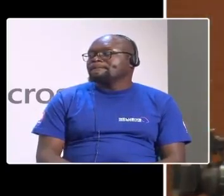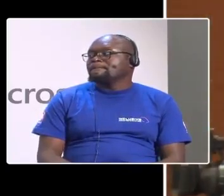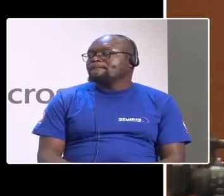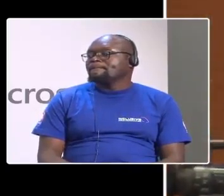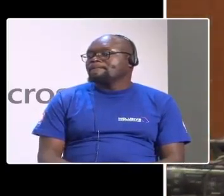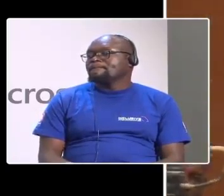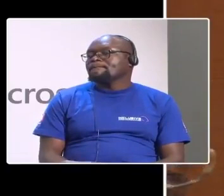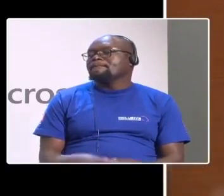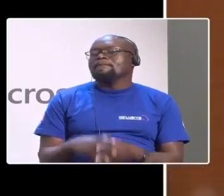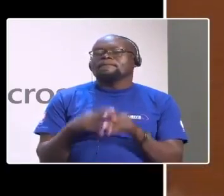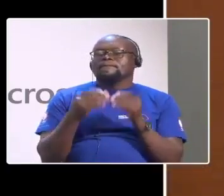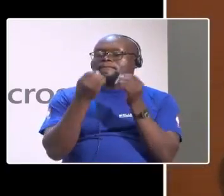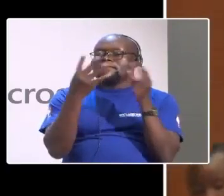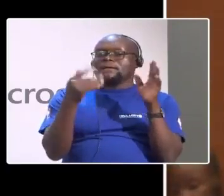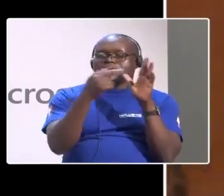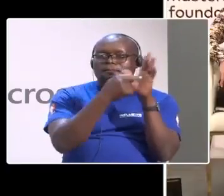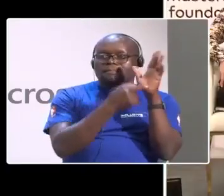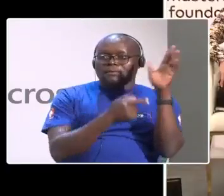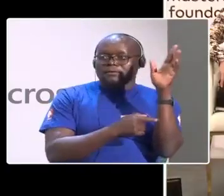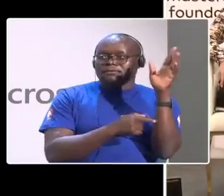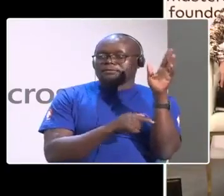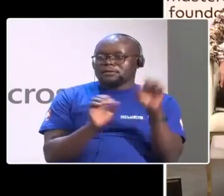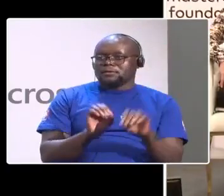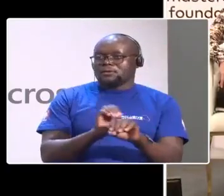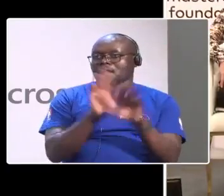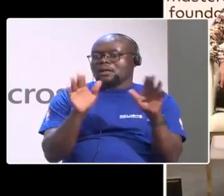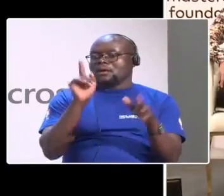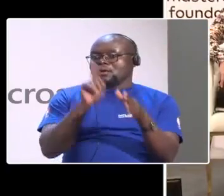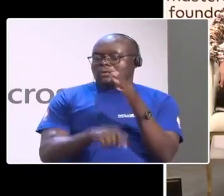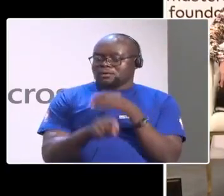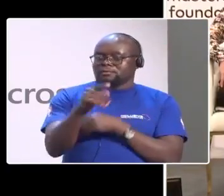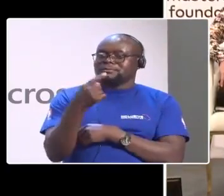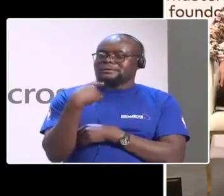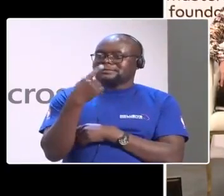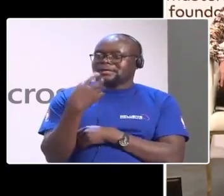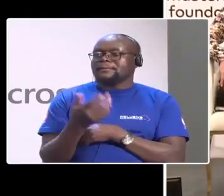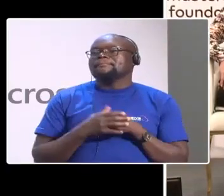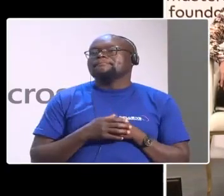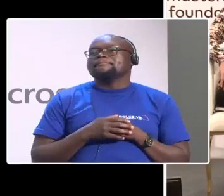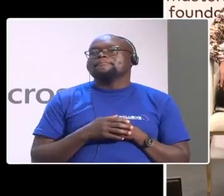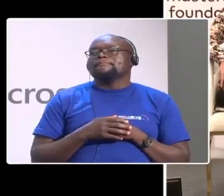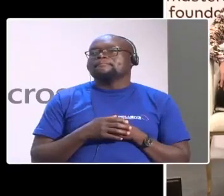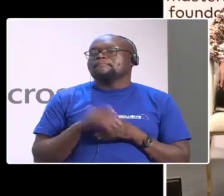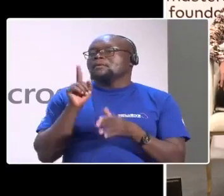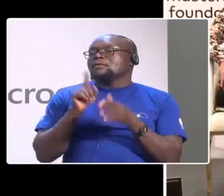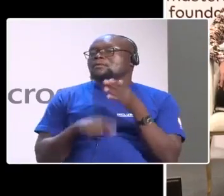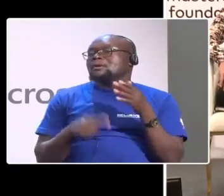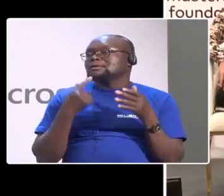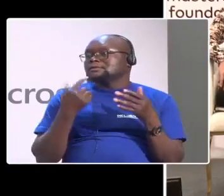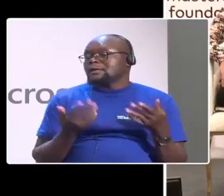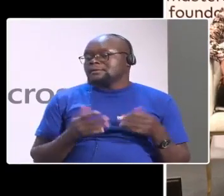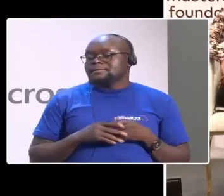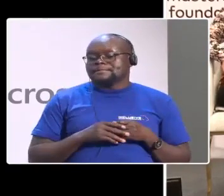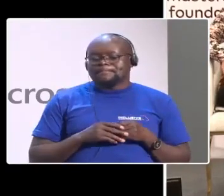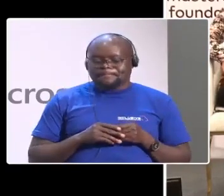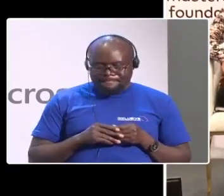Just a couple of points, just to clarify some of what Klaus was saying, because there's some stuff in what he said that was pretty